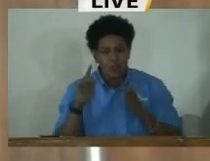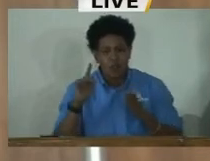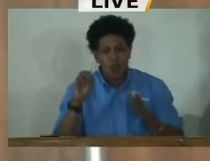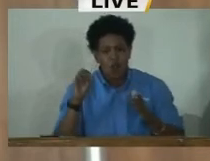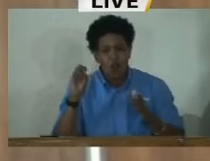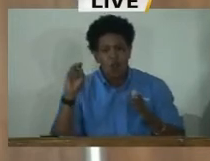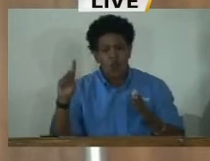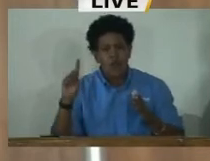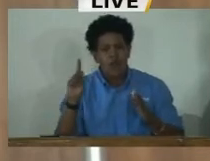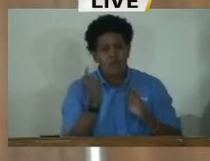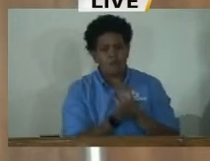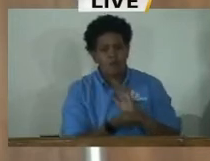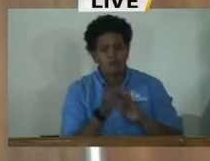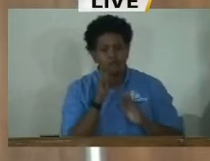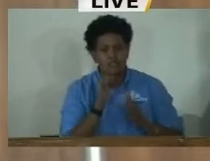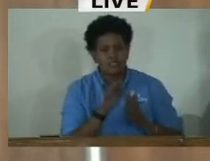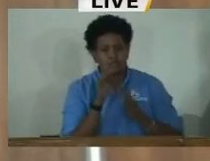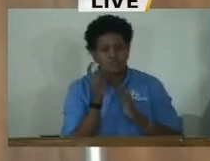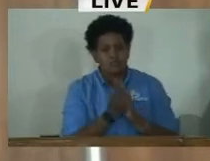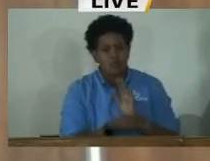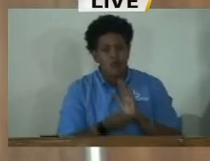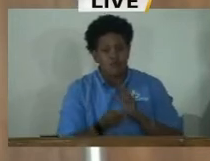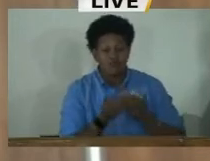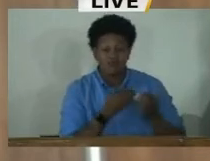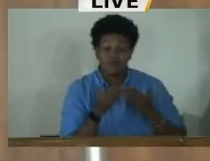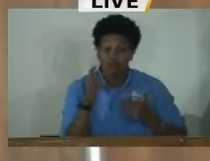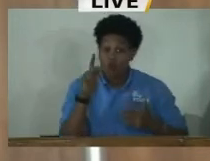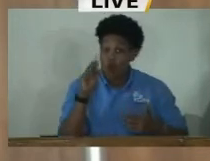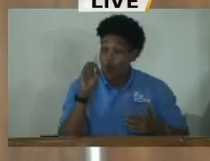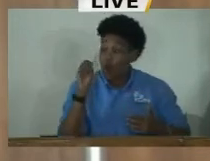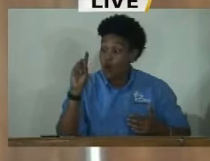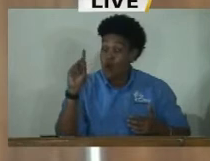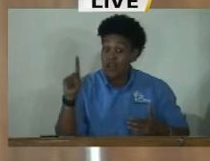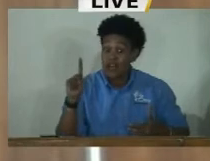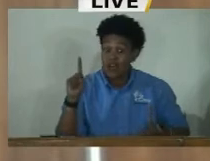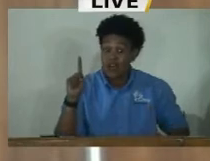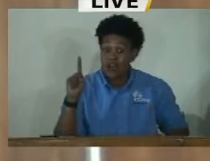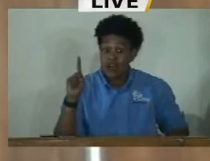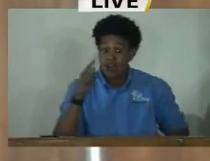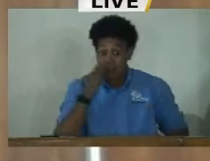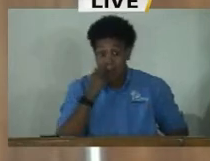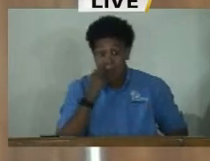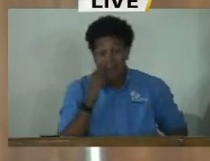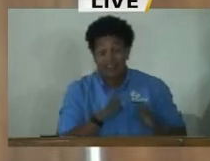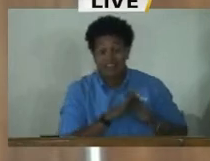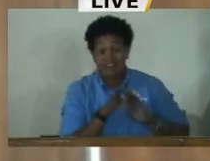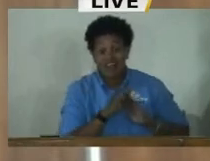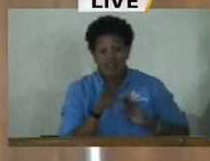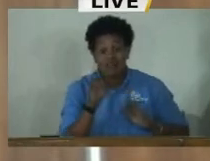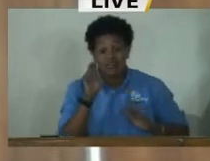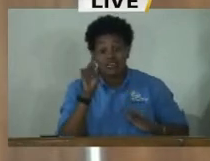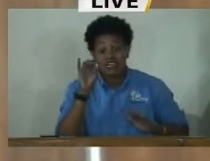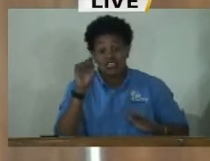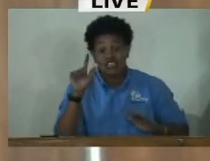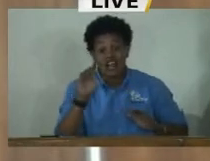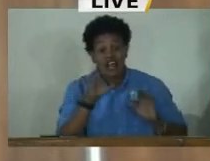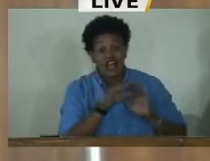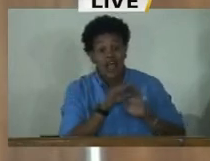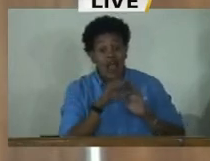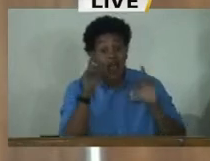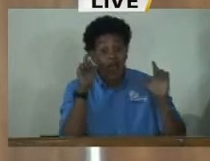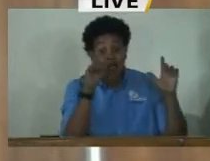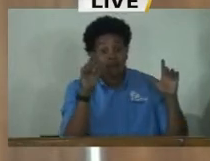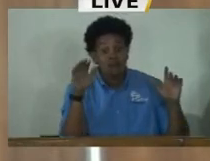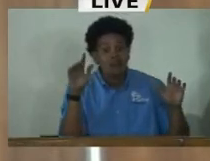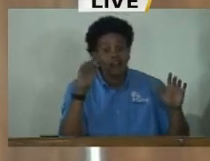Kodak moment was a special moment. And even though Kodak, Mr. Sasson at Kodak, developed the digital camera, they didn't